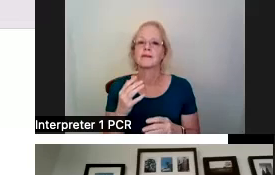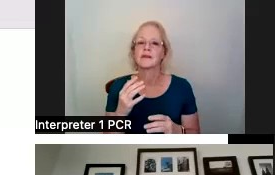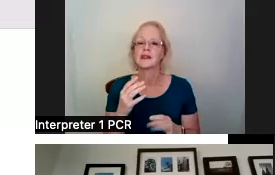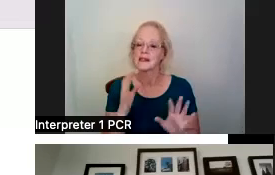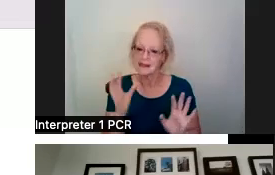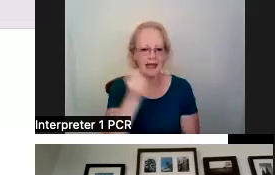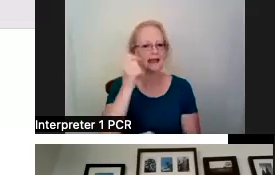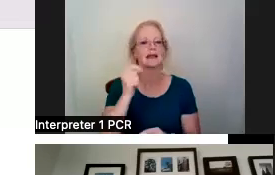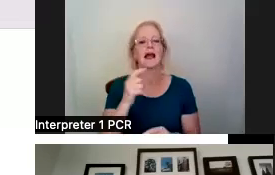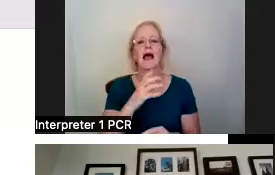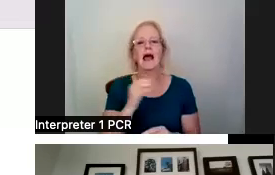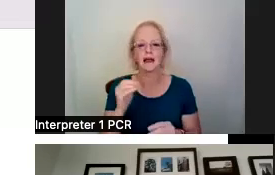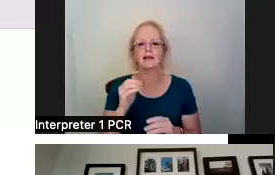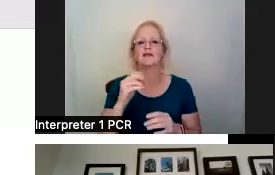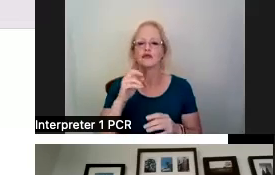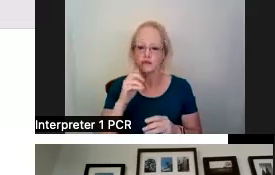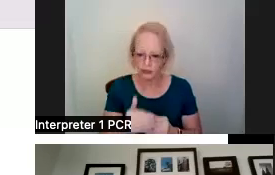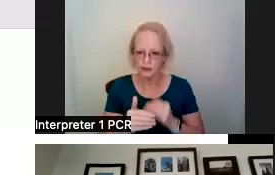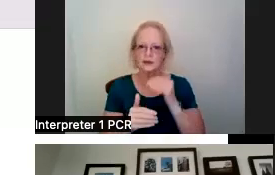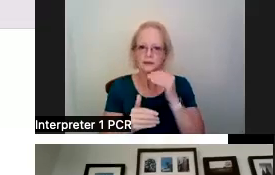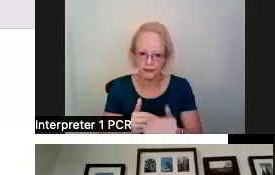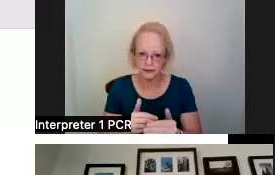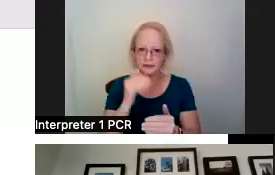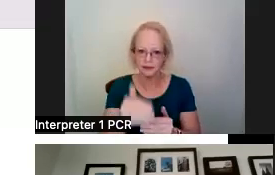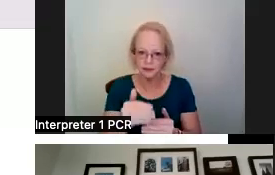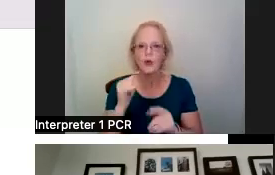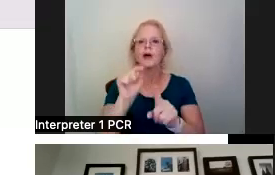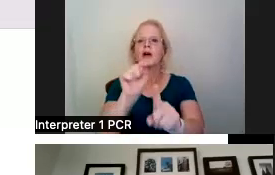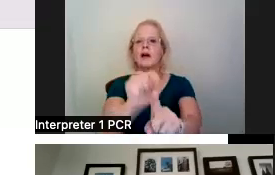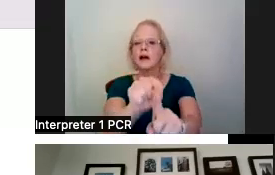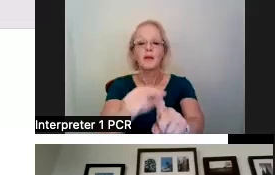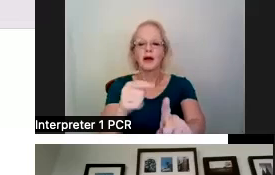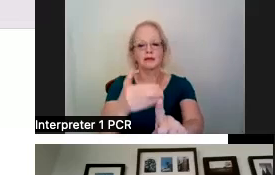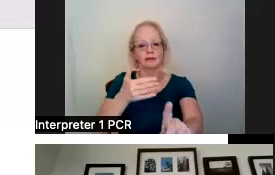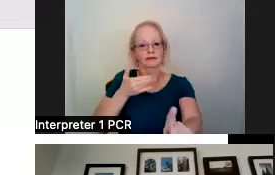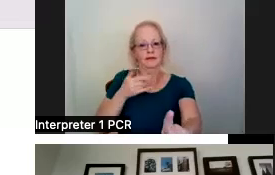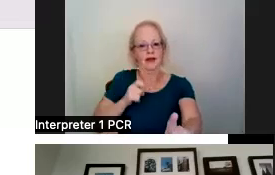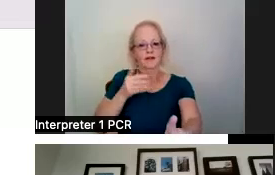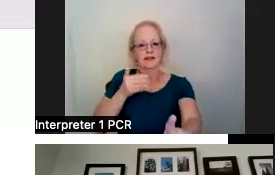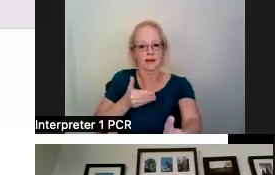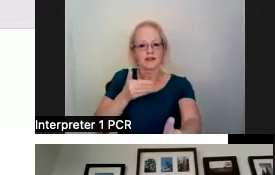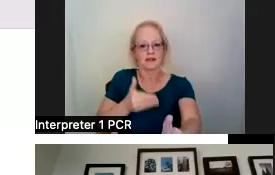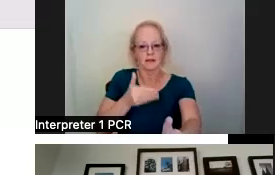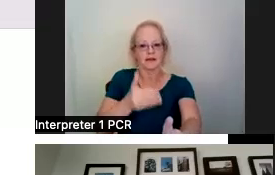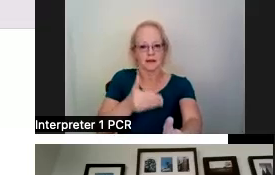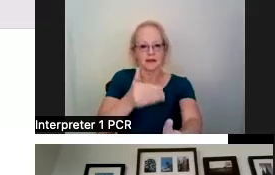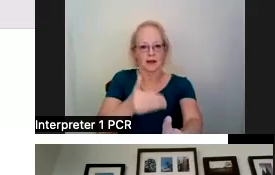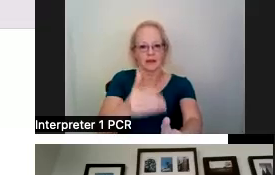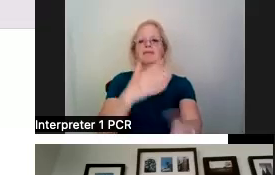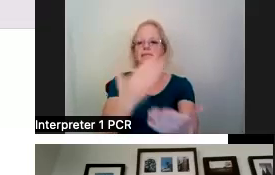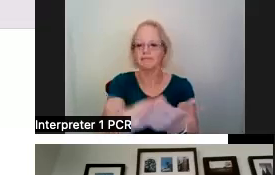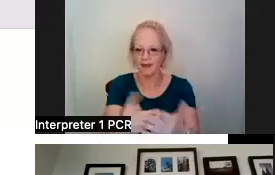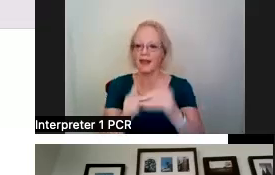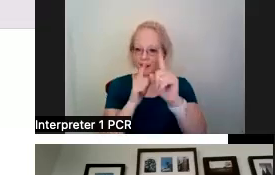it as a process. To get to where we need to be, you have to start. You have to take the first step. Eventually, you'll get to your goal. Can